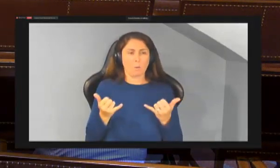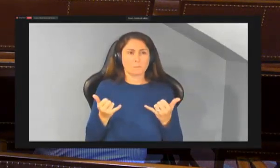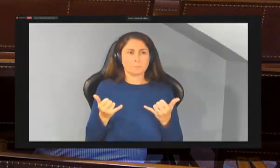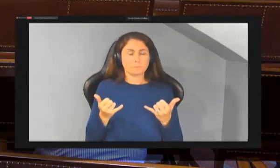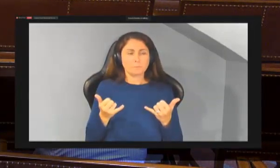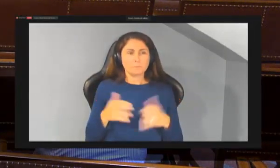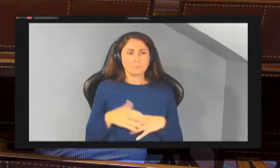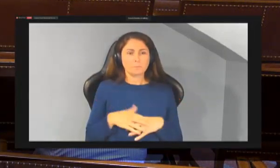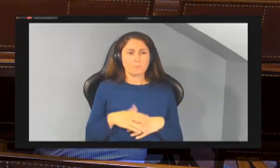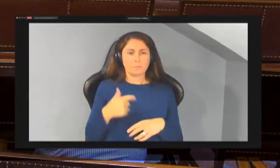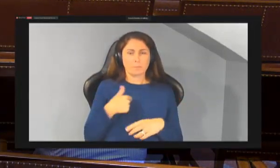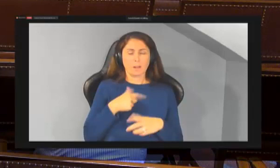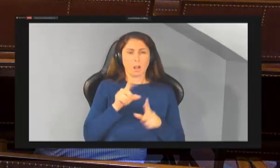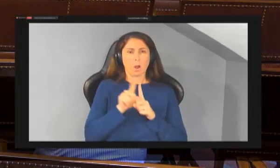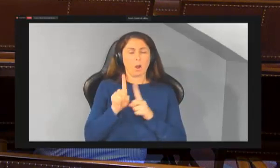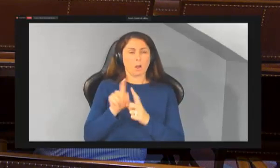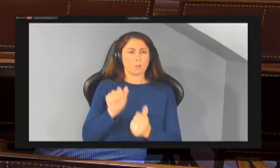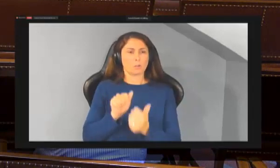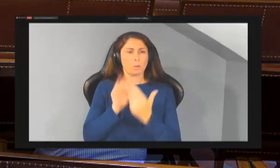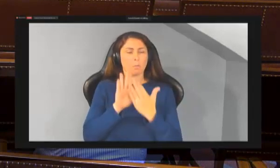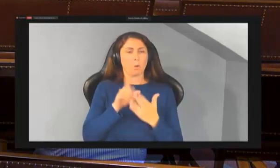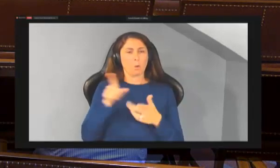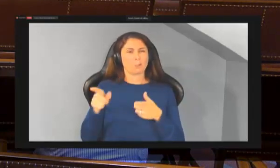also approached the administration